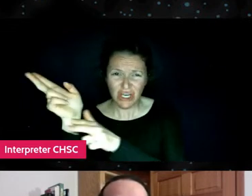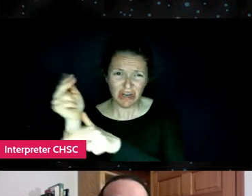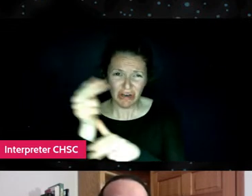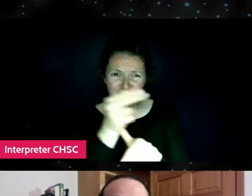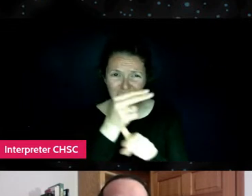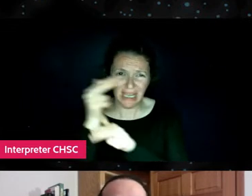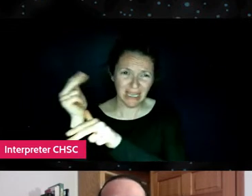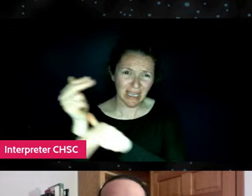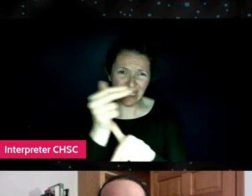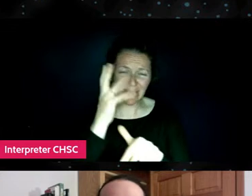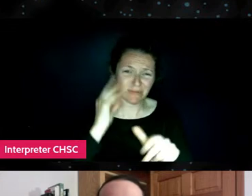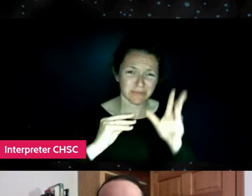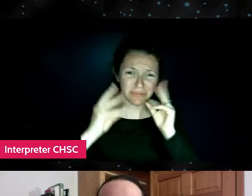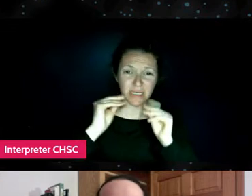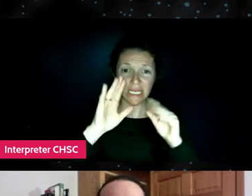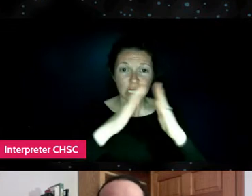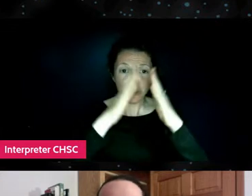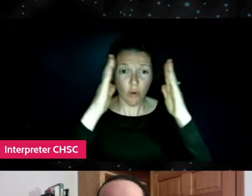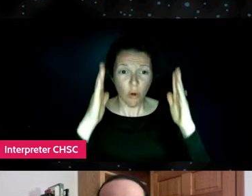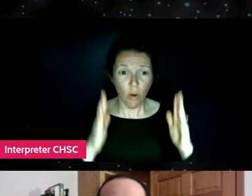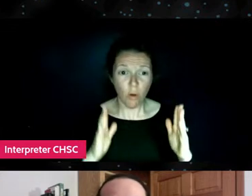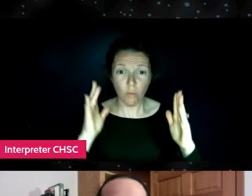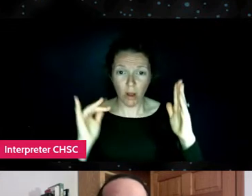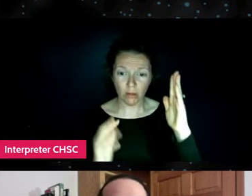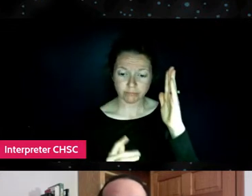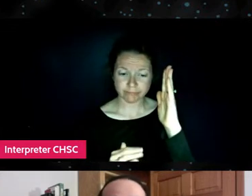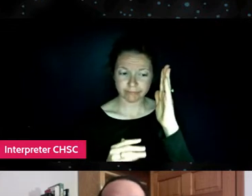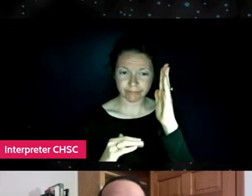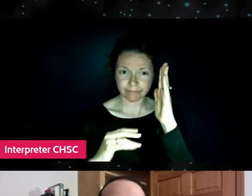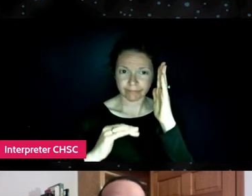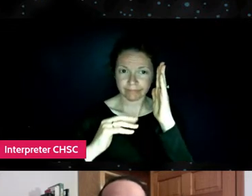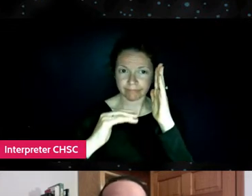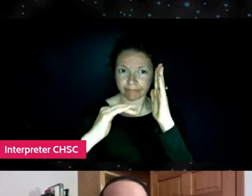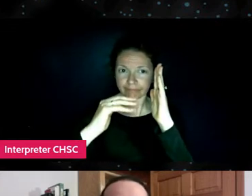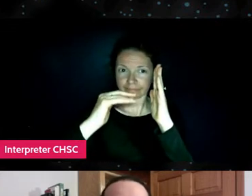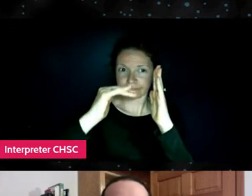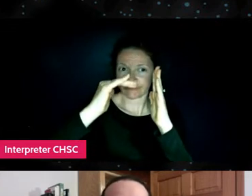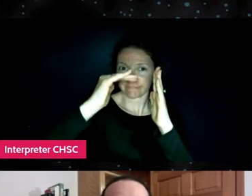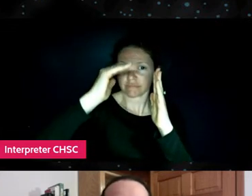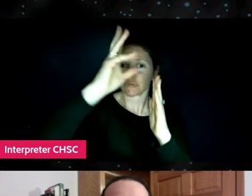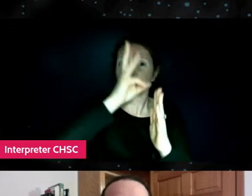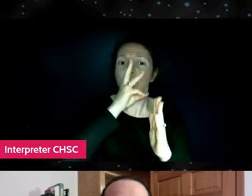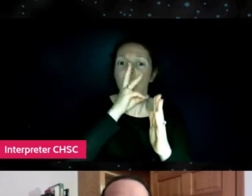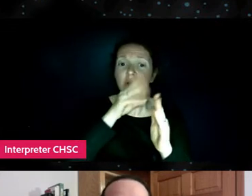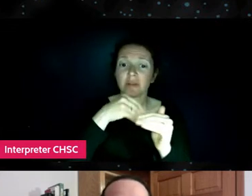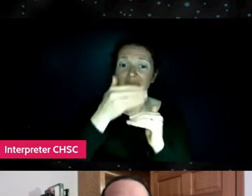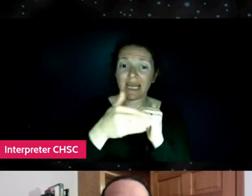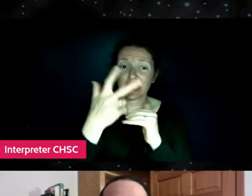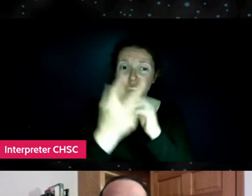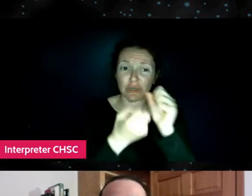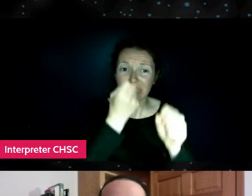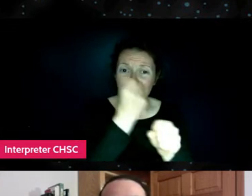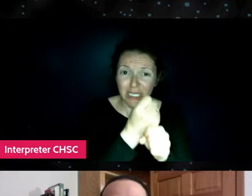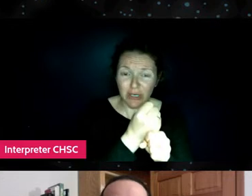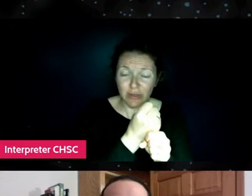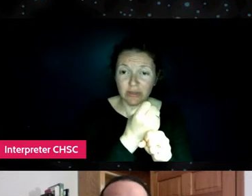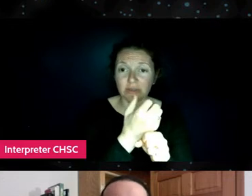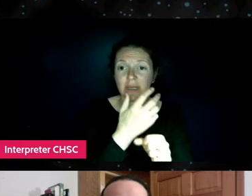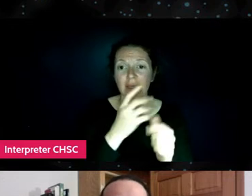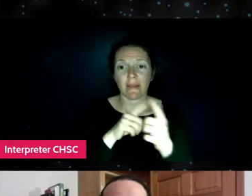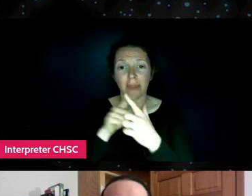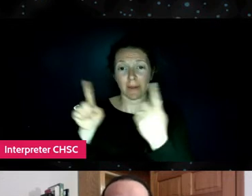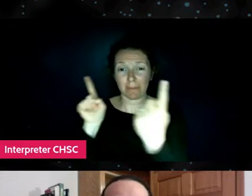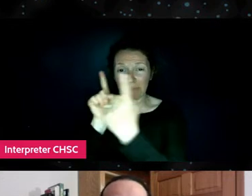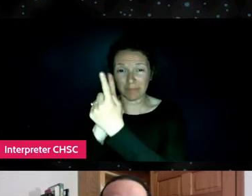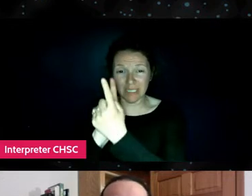who, you know, his home is projected to be underwater in the next 30 years, to like meet and befriend